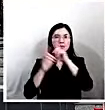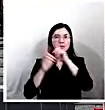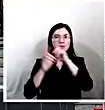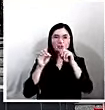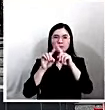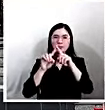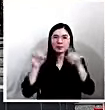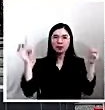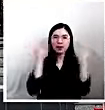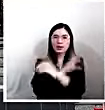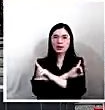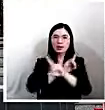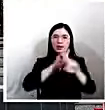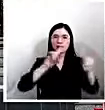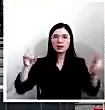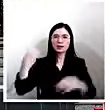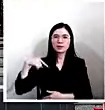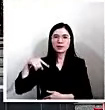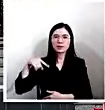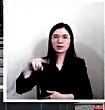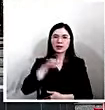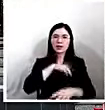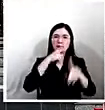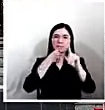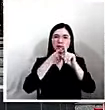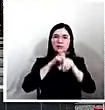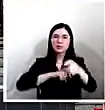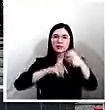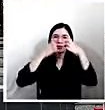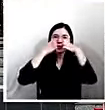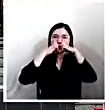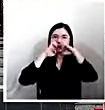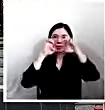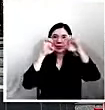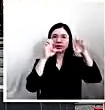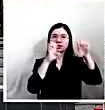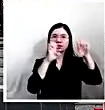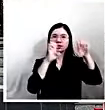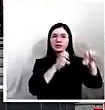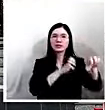temptation, but deliver us from